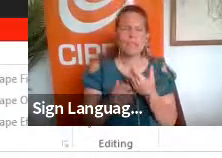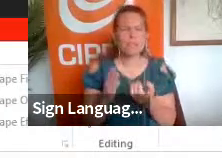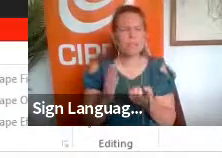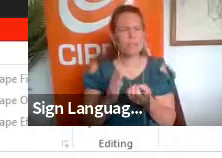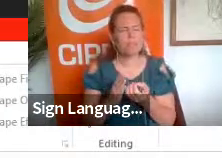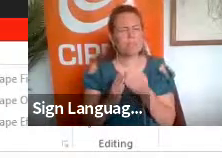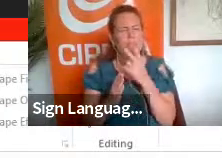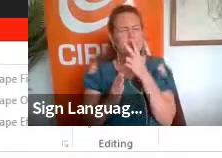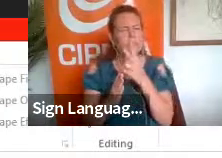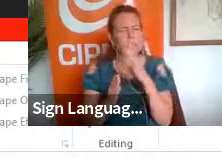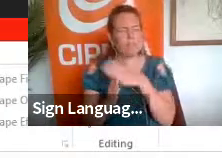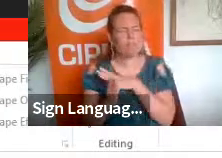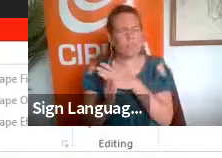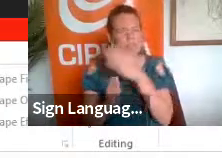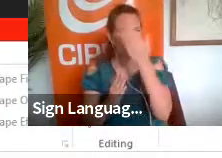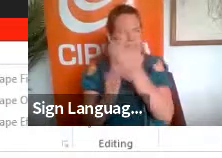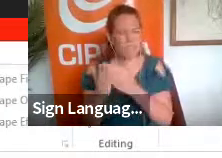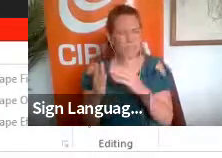moved.